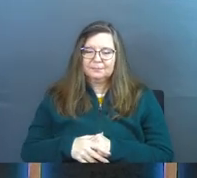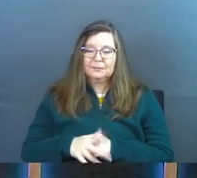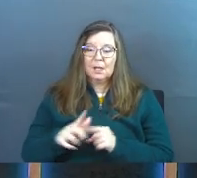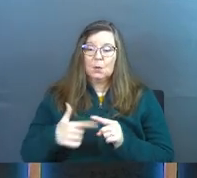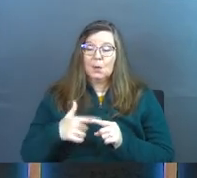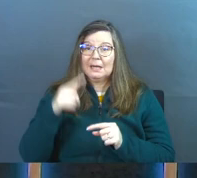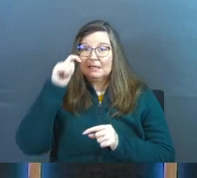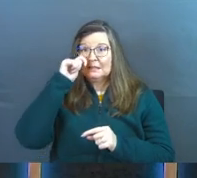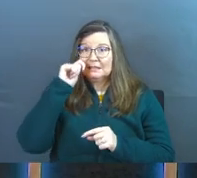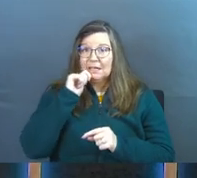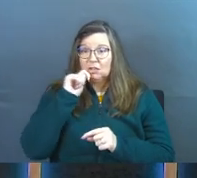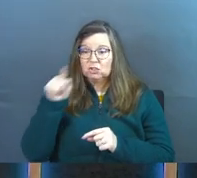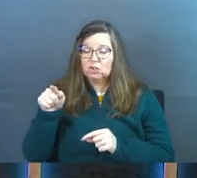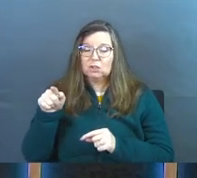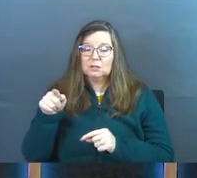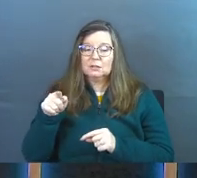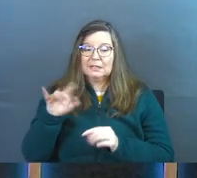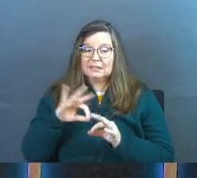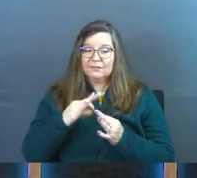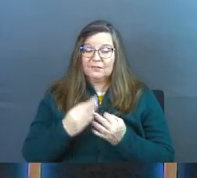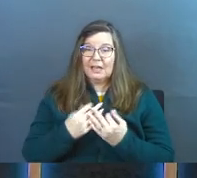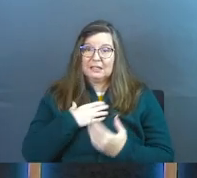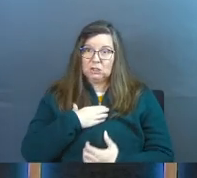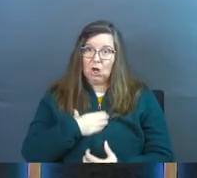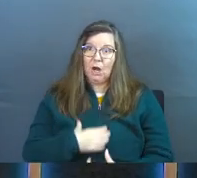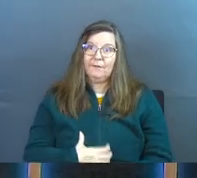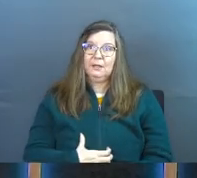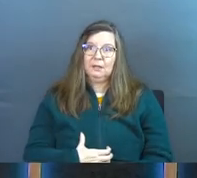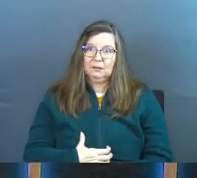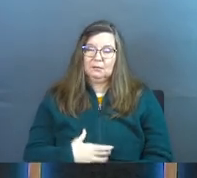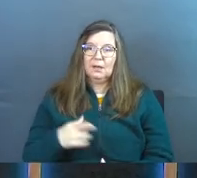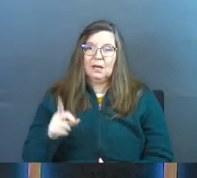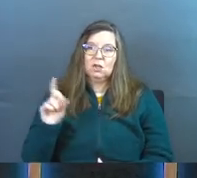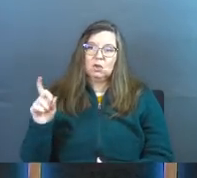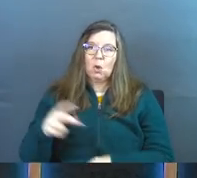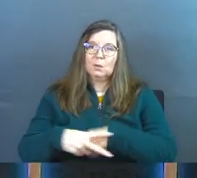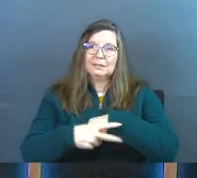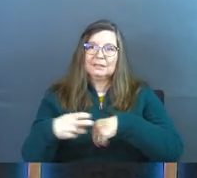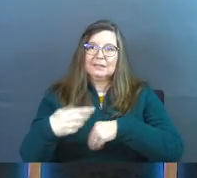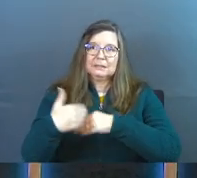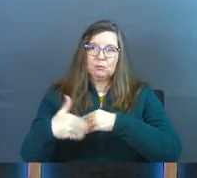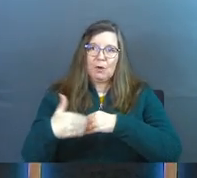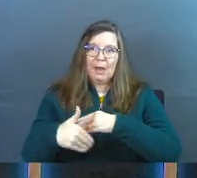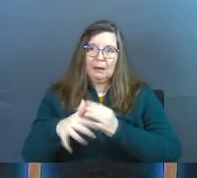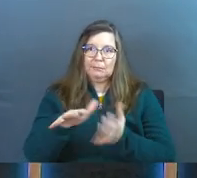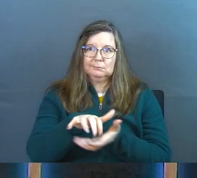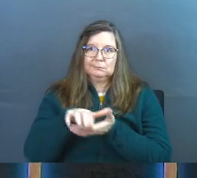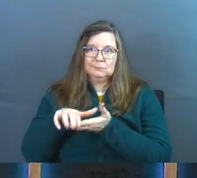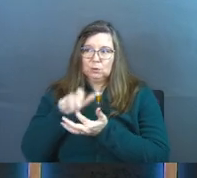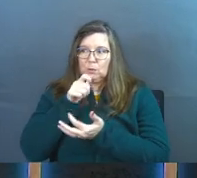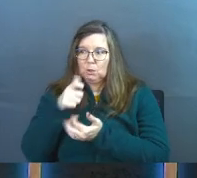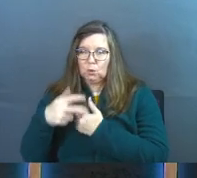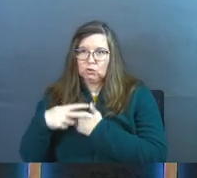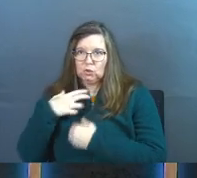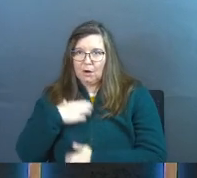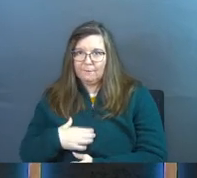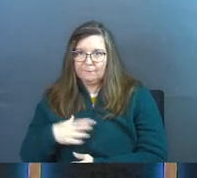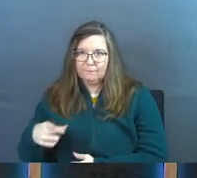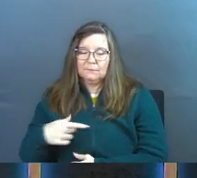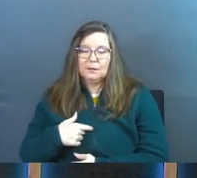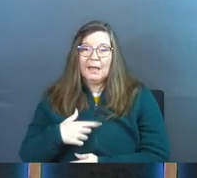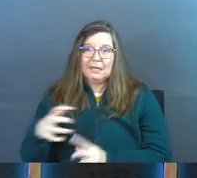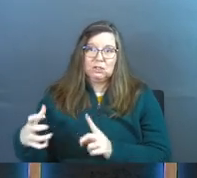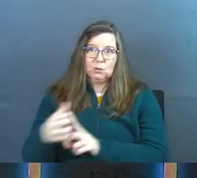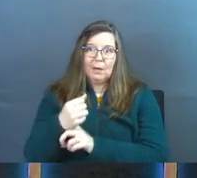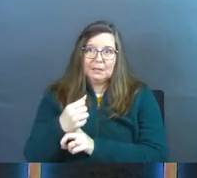And when he's a teenager, his family's starving, and he goes and he steals a loaf of bread so that they don't starve. And